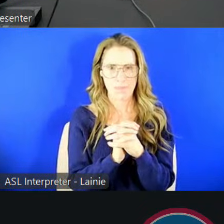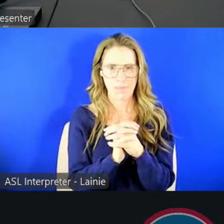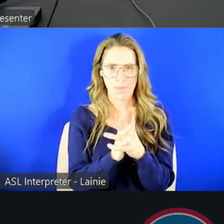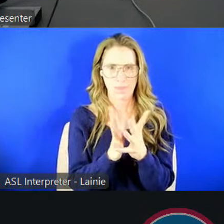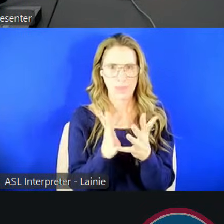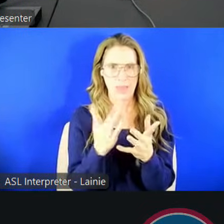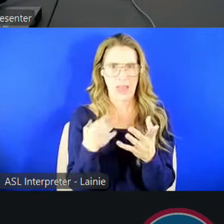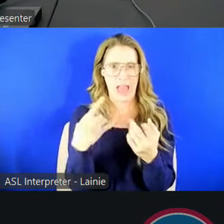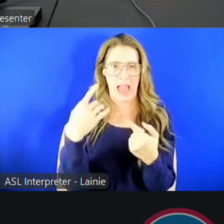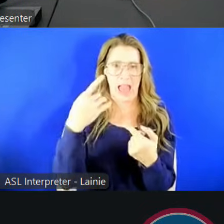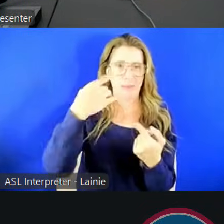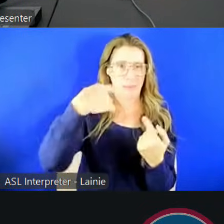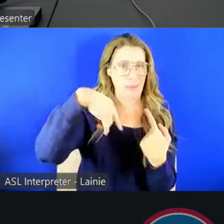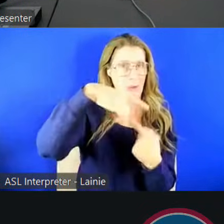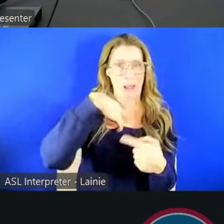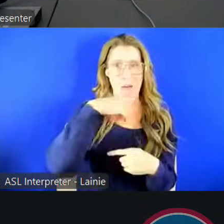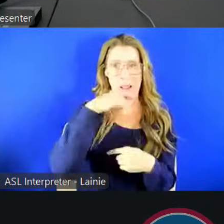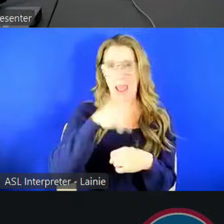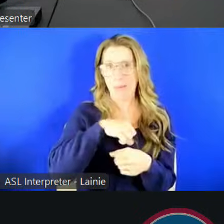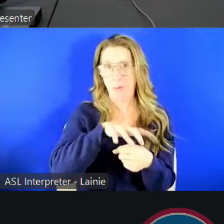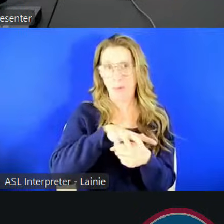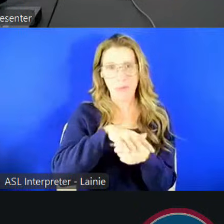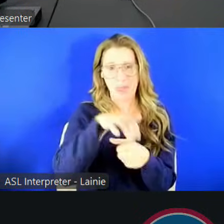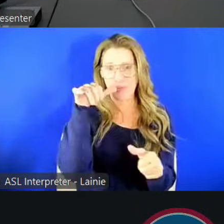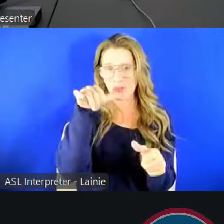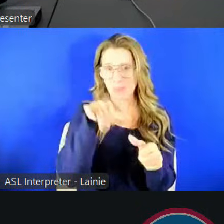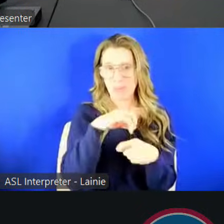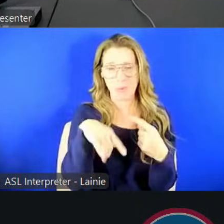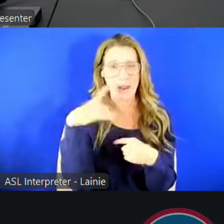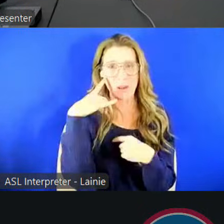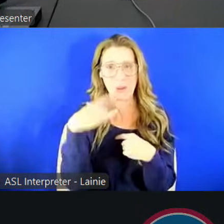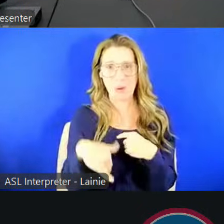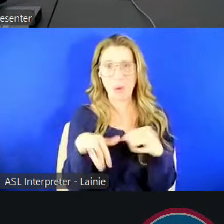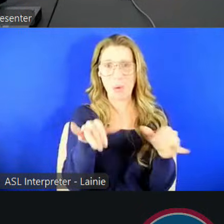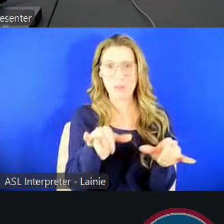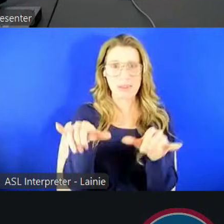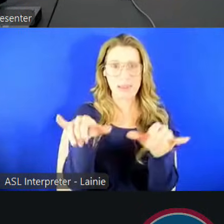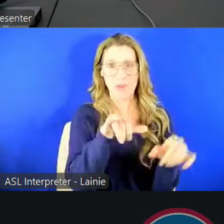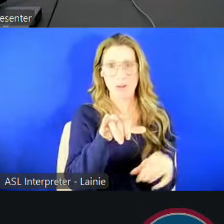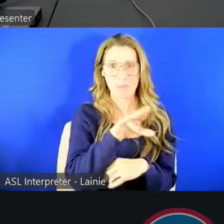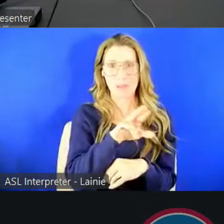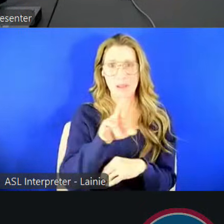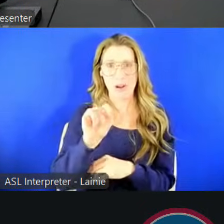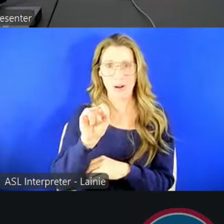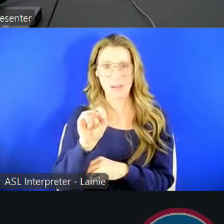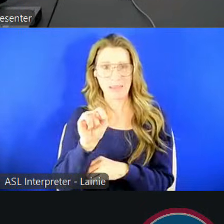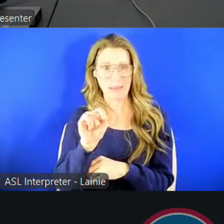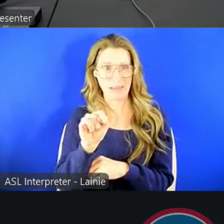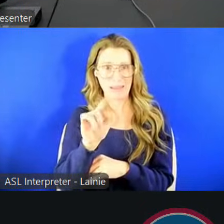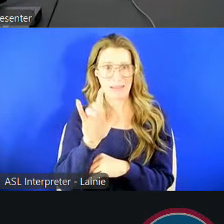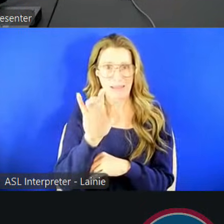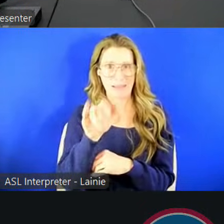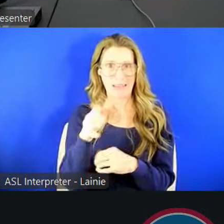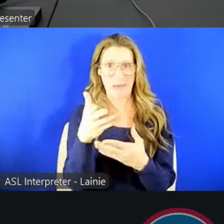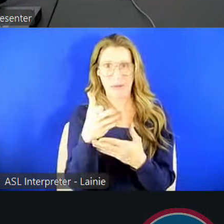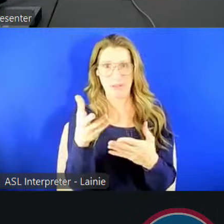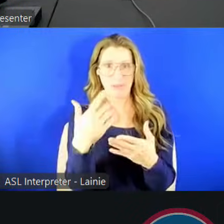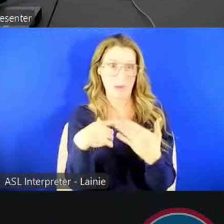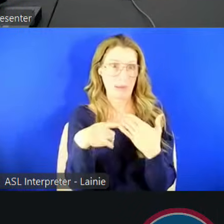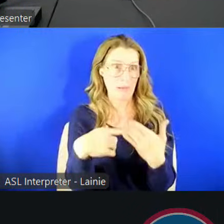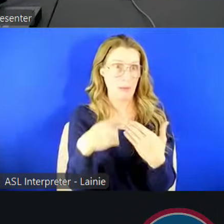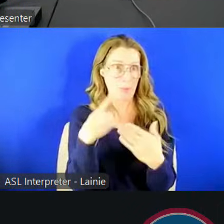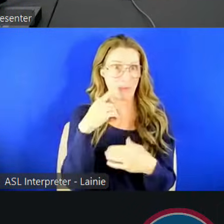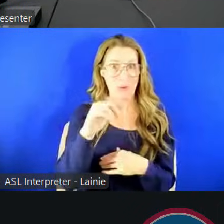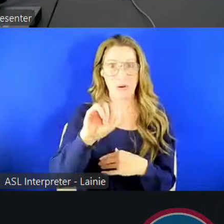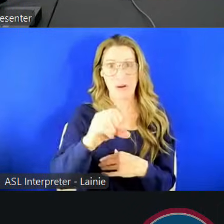around, I'm old enough to remember when, you know, gold standard BRT was like a thing we talked about for Ashland and,